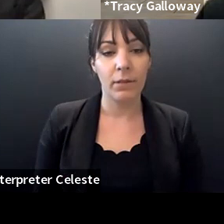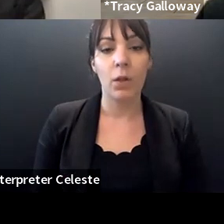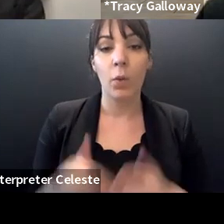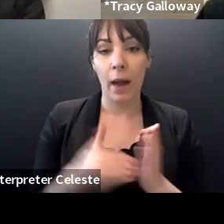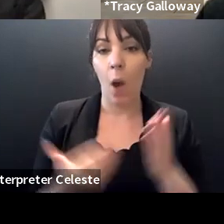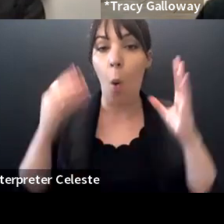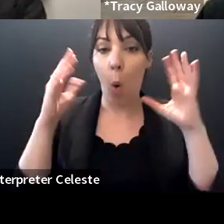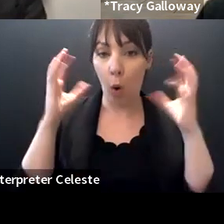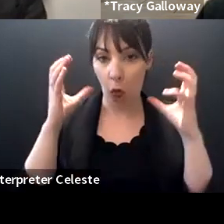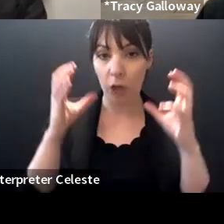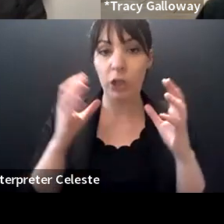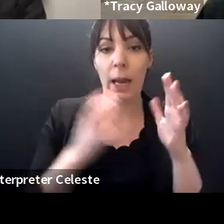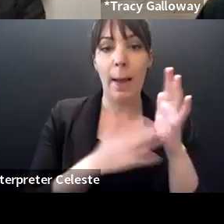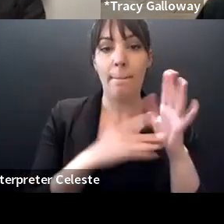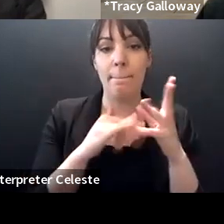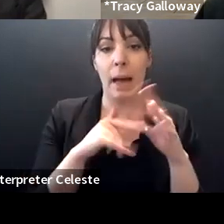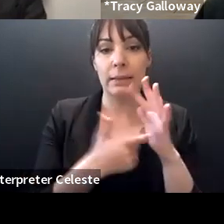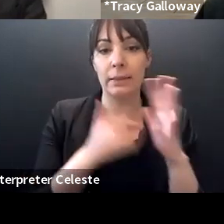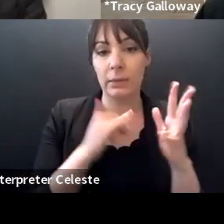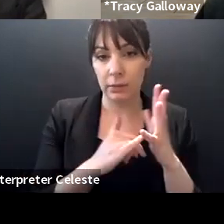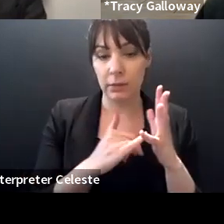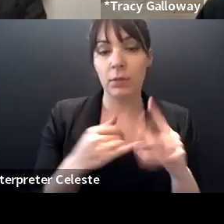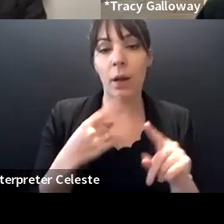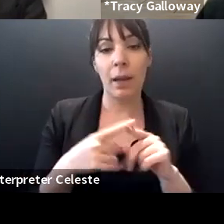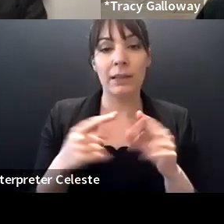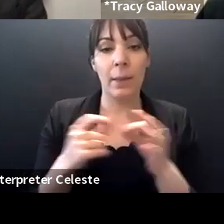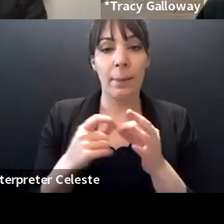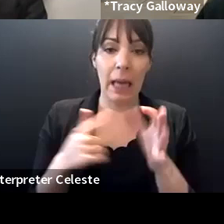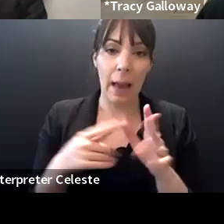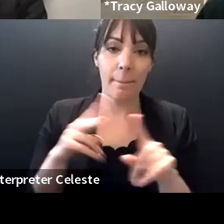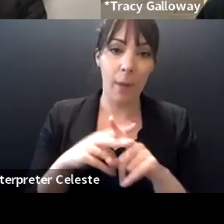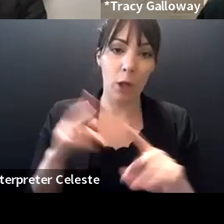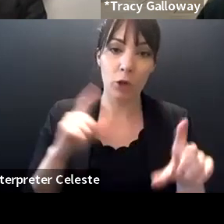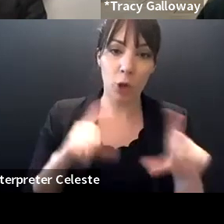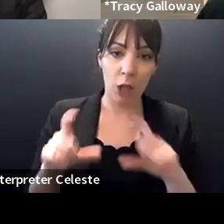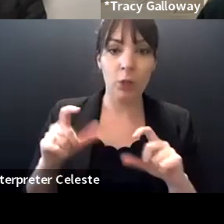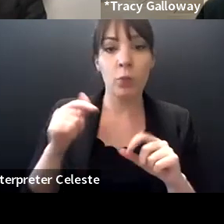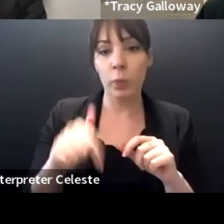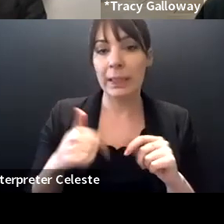for the Master of Clinical Audiology and the Bachelor of Applied Science and Master of Clinical Audiology, we teach all of our